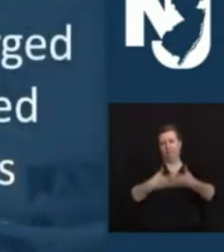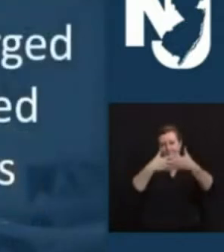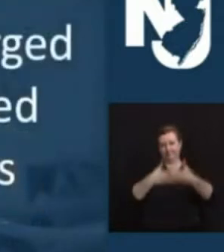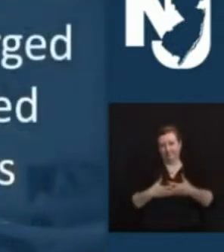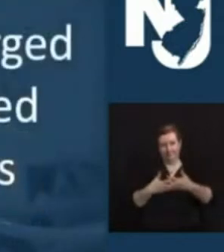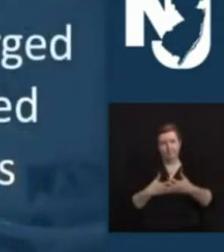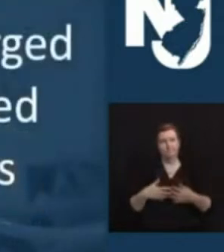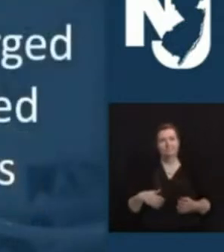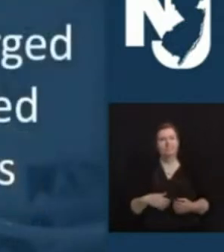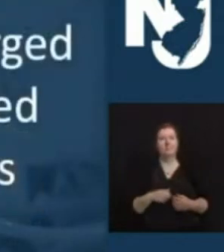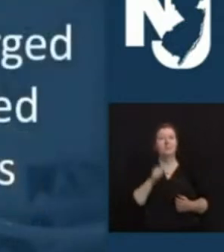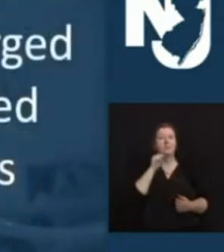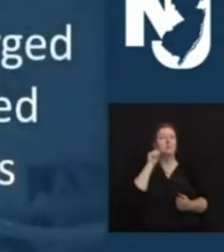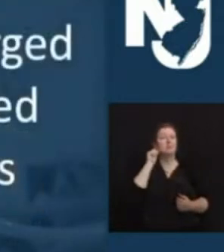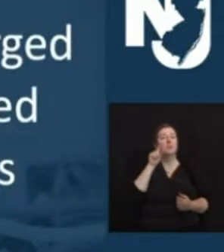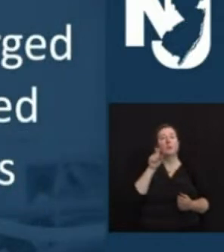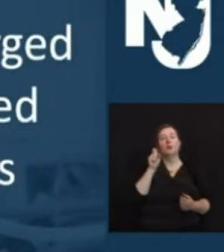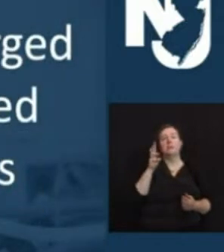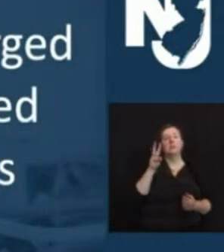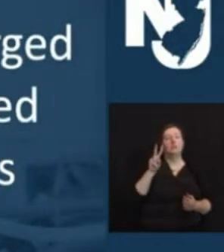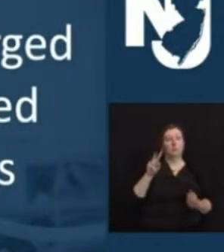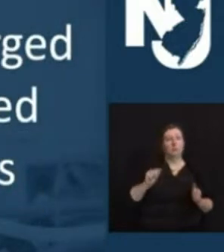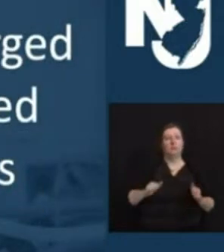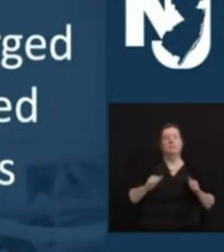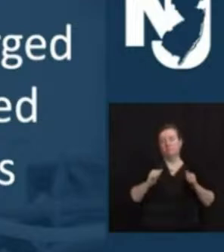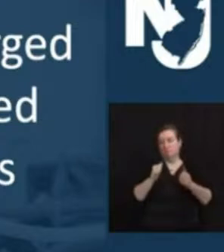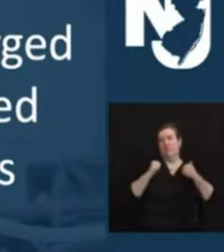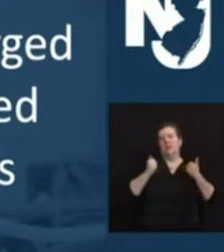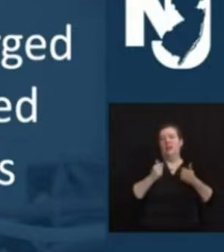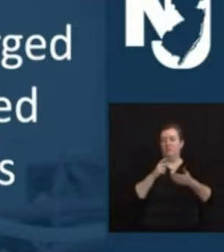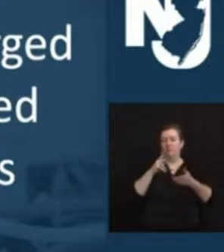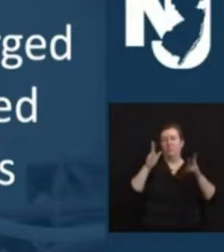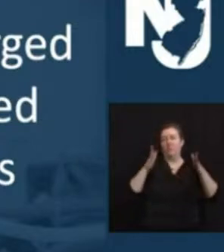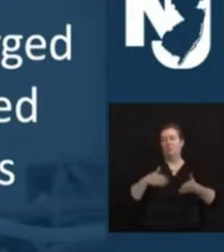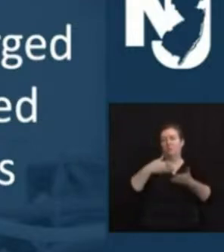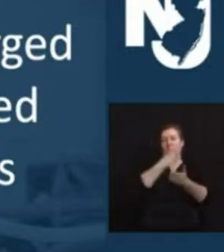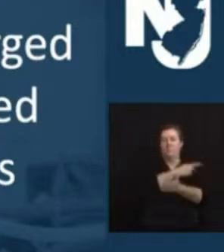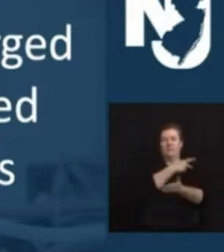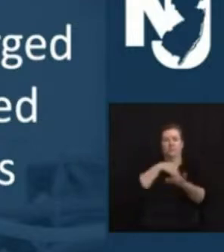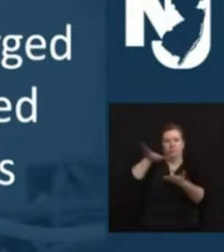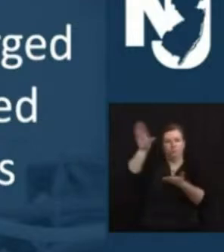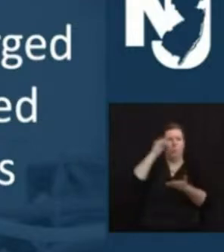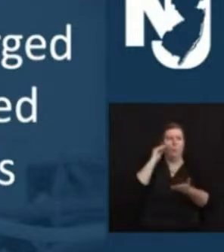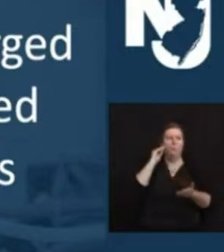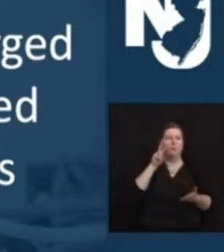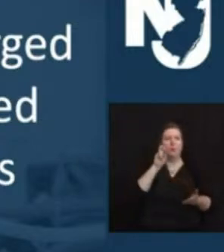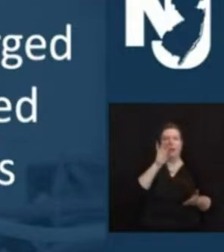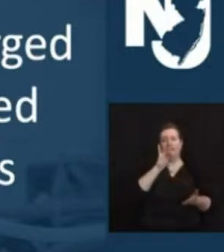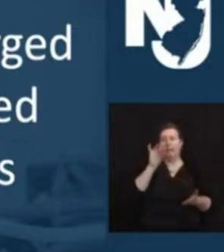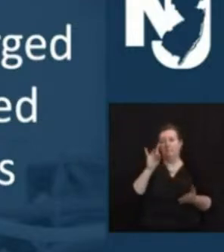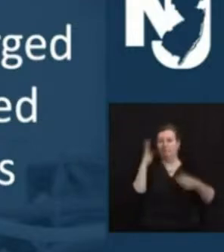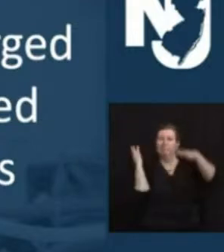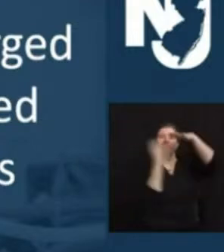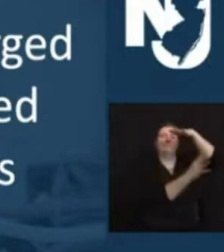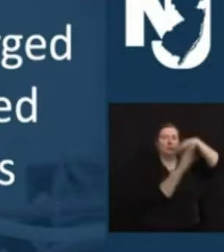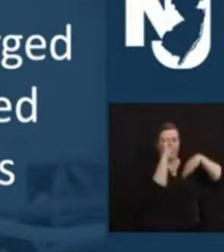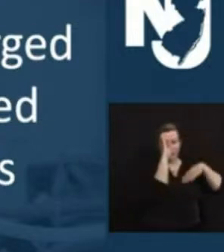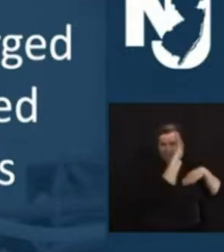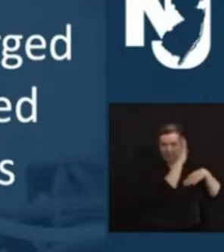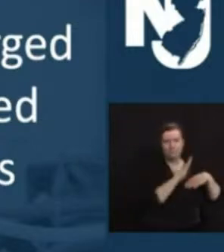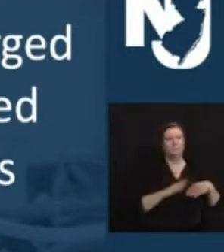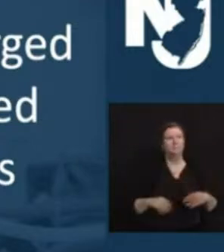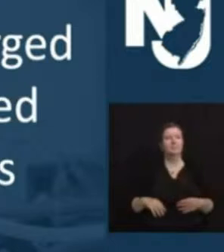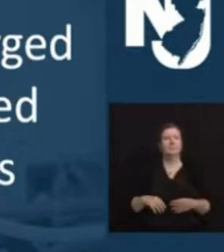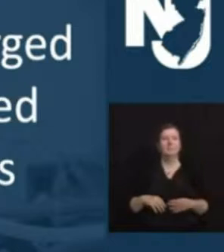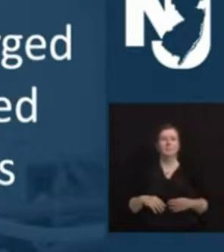162 live patients were discharged. However, another 288 patients walked in, and at the risk of comparing apples to